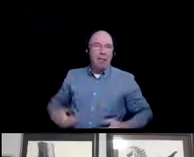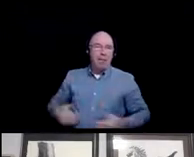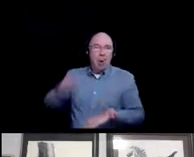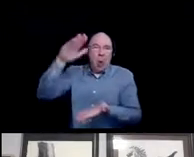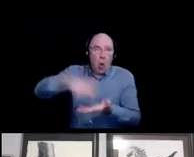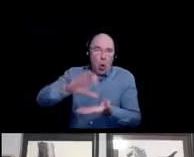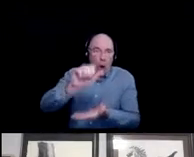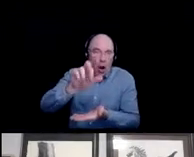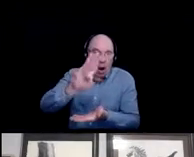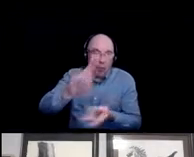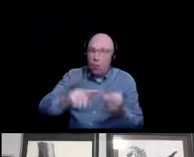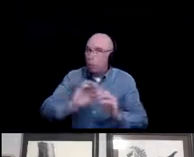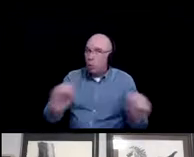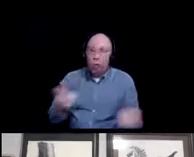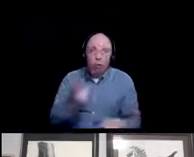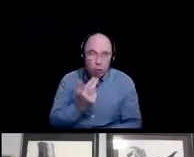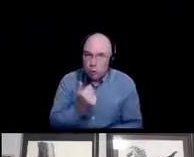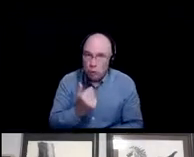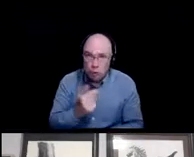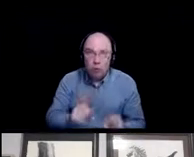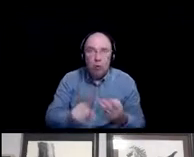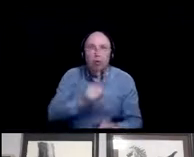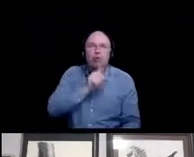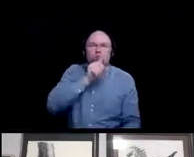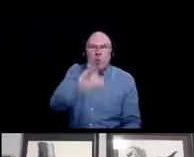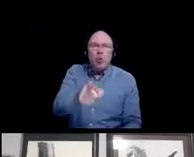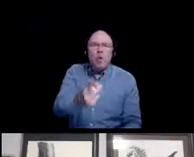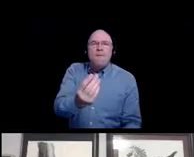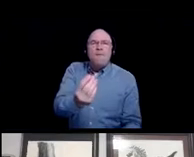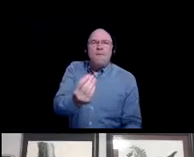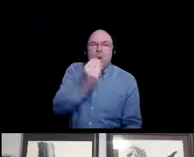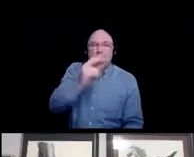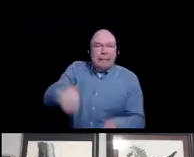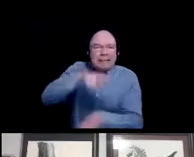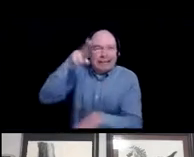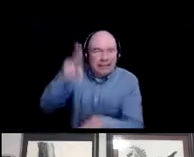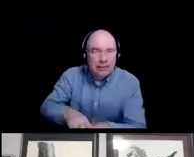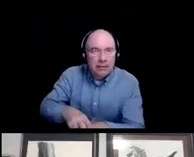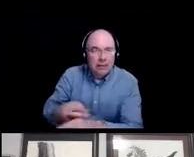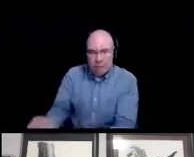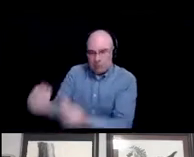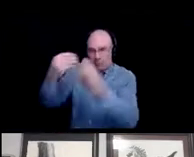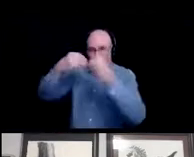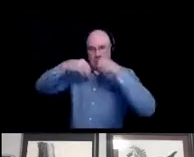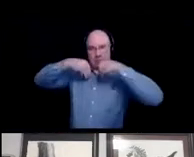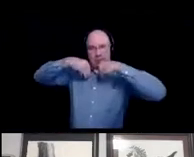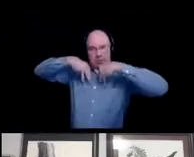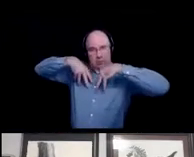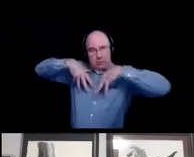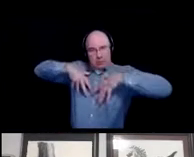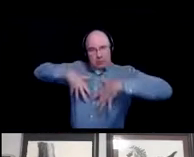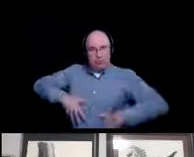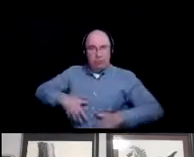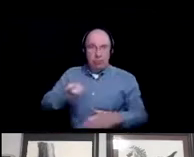sugar, and all the real food ingredients that can start to break down. One of my favorite books to do this is The GAPS